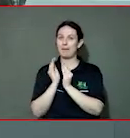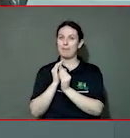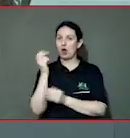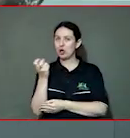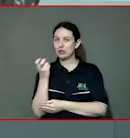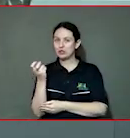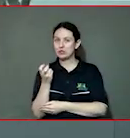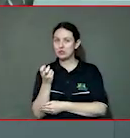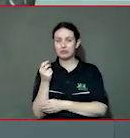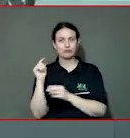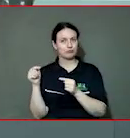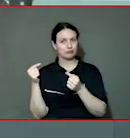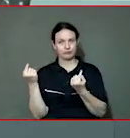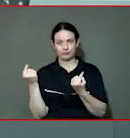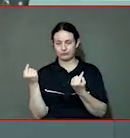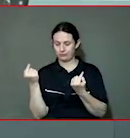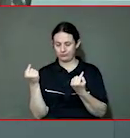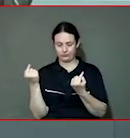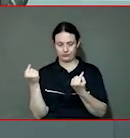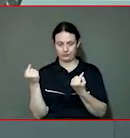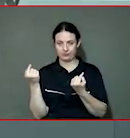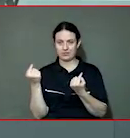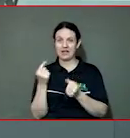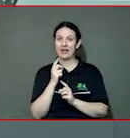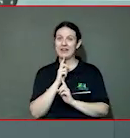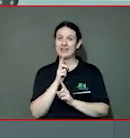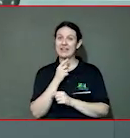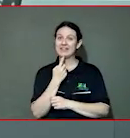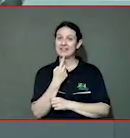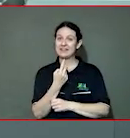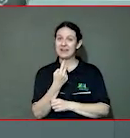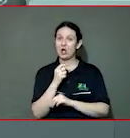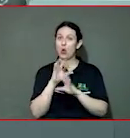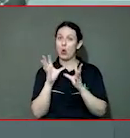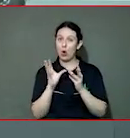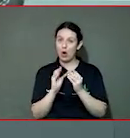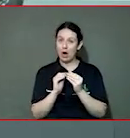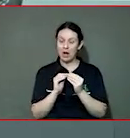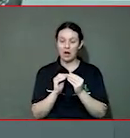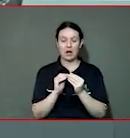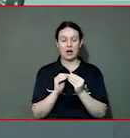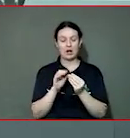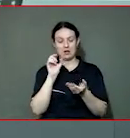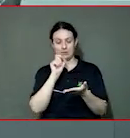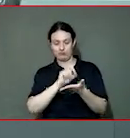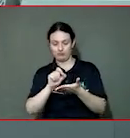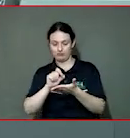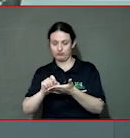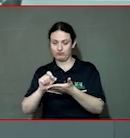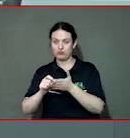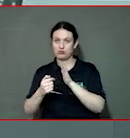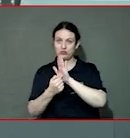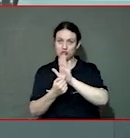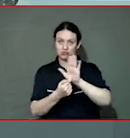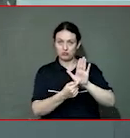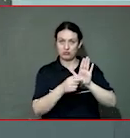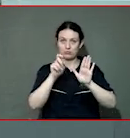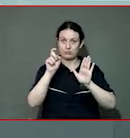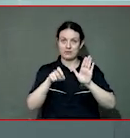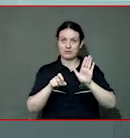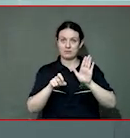So please, the instructions say all calculations must be shown. So everything